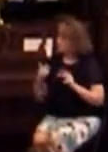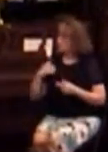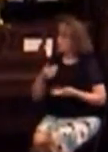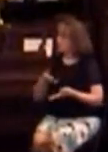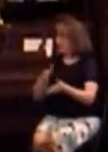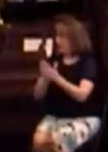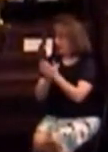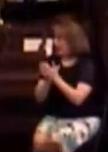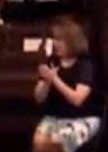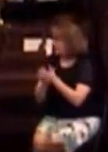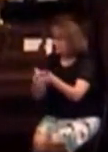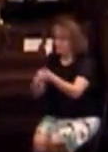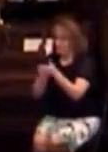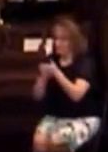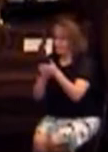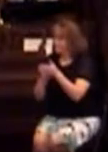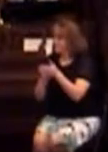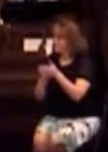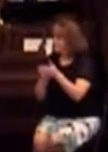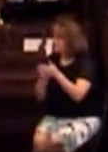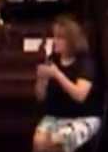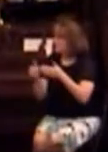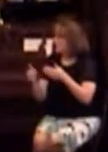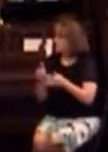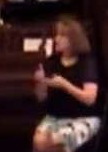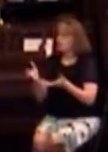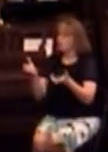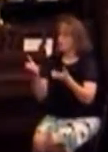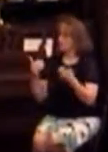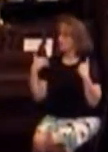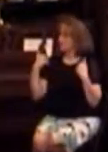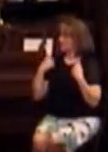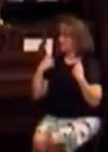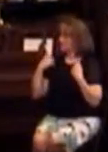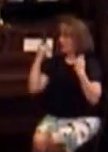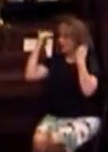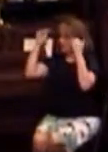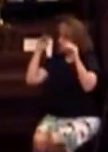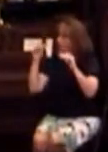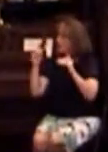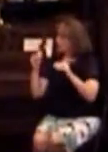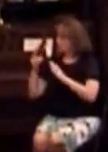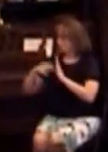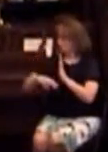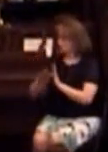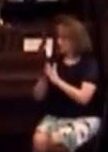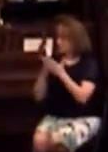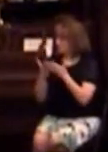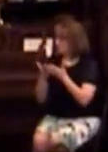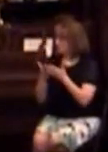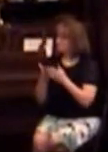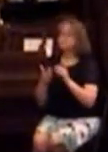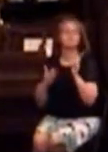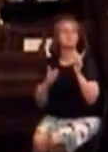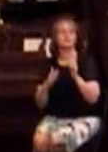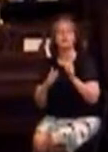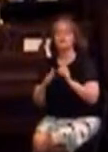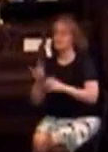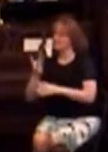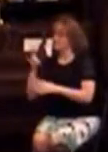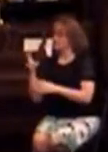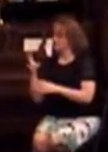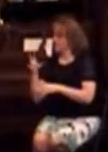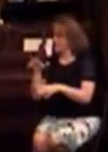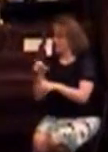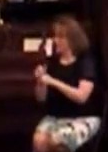we demanded, required, as best we could, pleaded with the young adults to read a book. The book was called 7 Habits for Highly Effective People, and